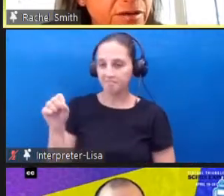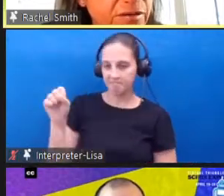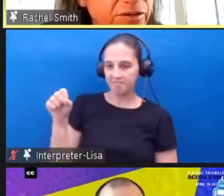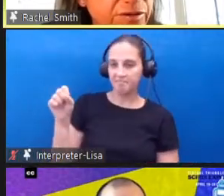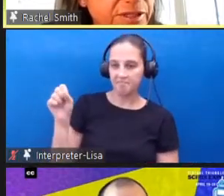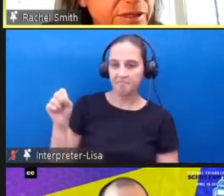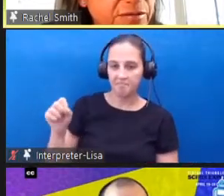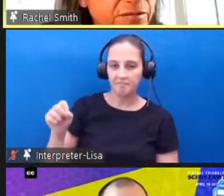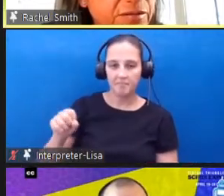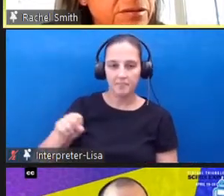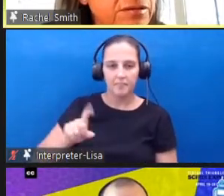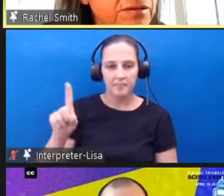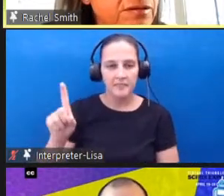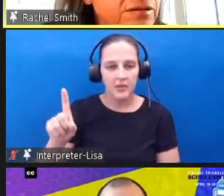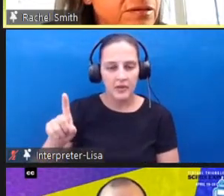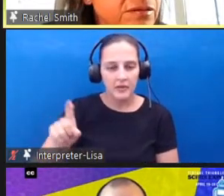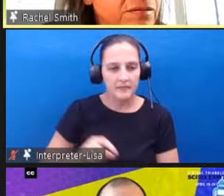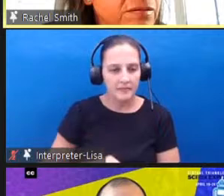me hold on a second.